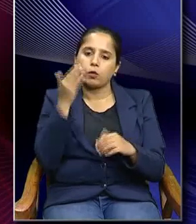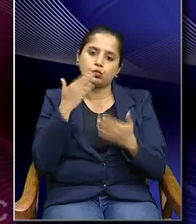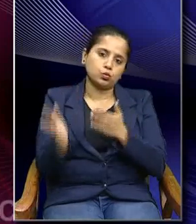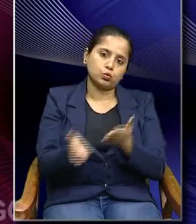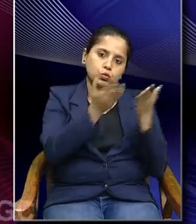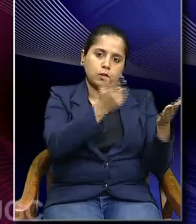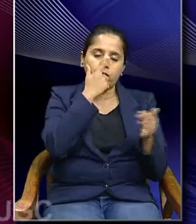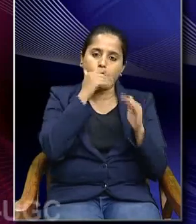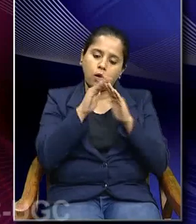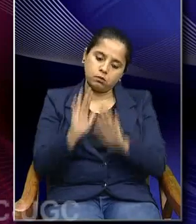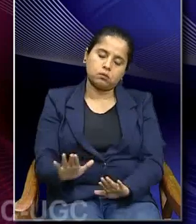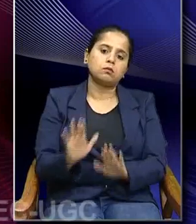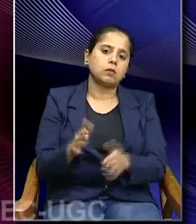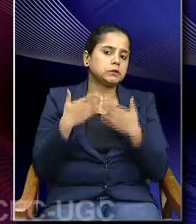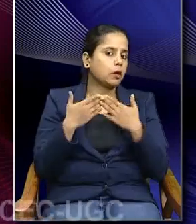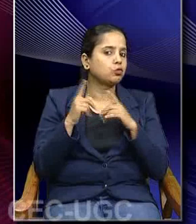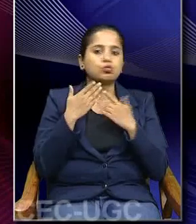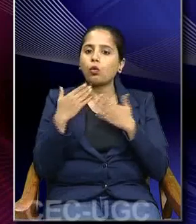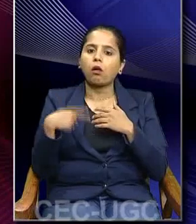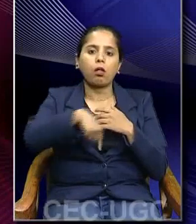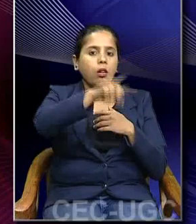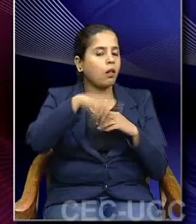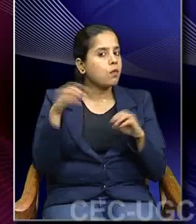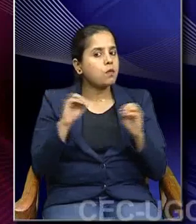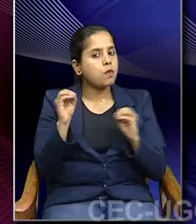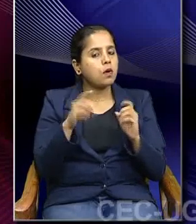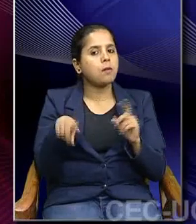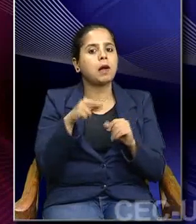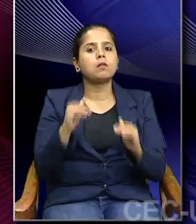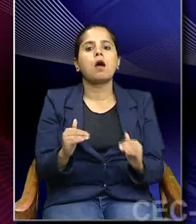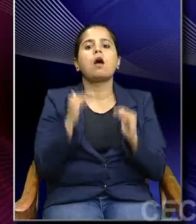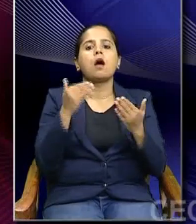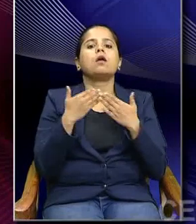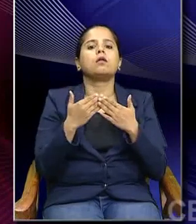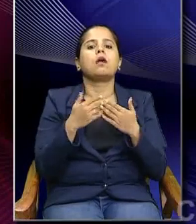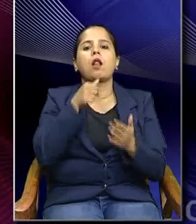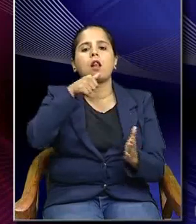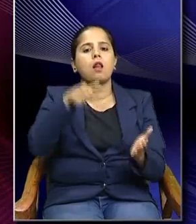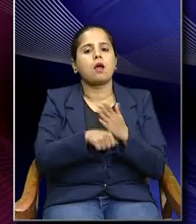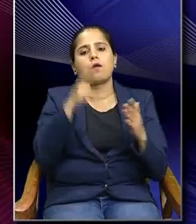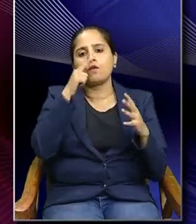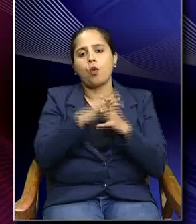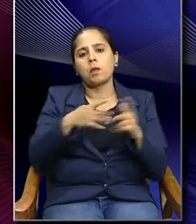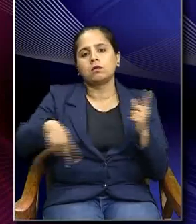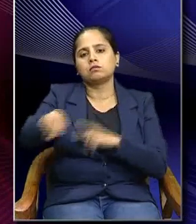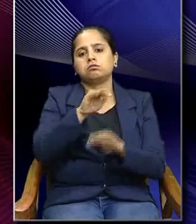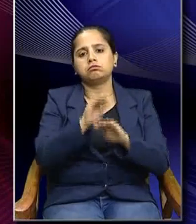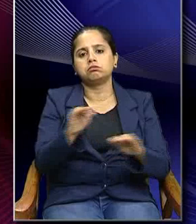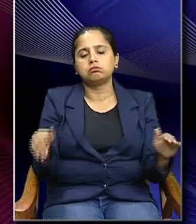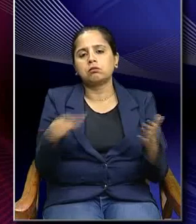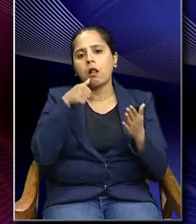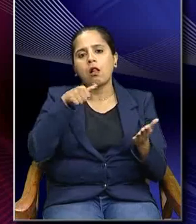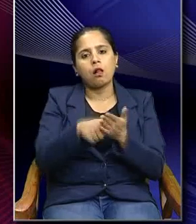school, girls were not sent to school. It led to high percentage of illiteracy among girls. So,